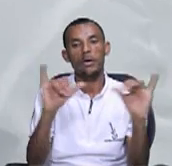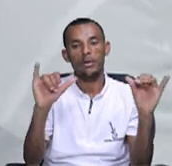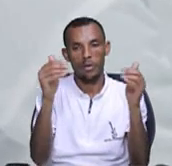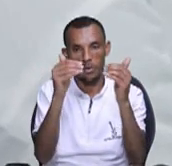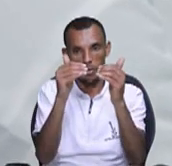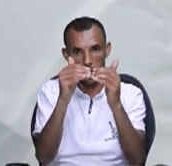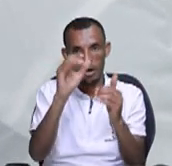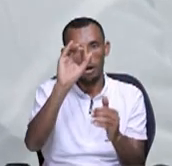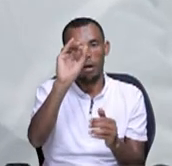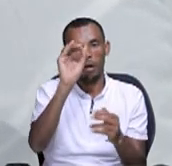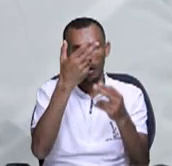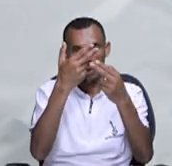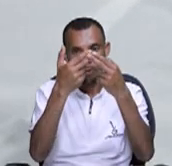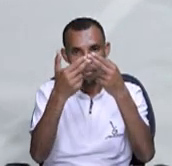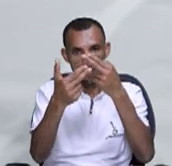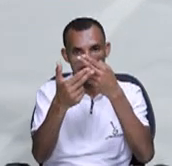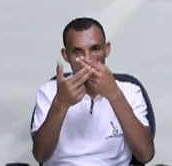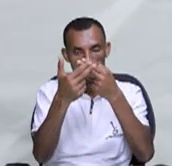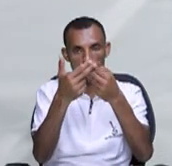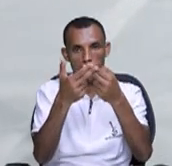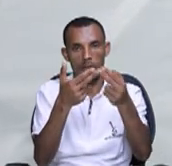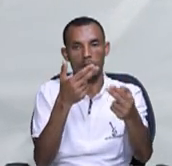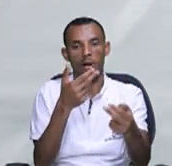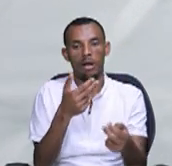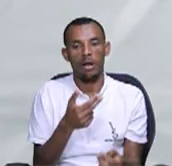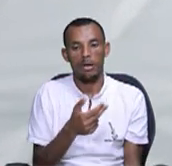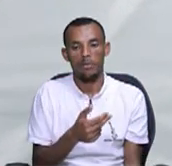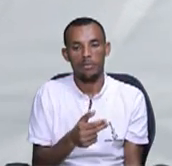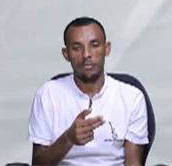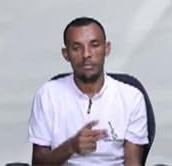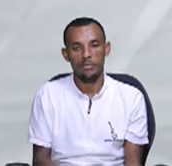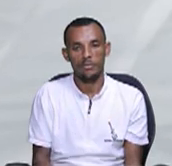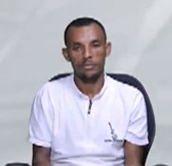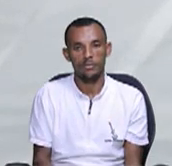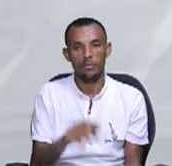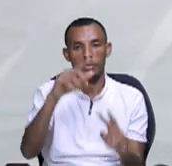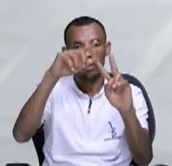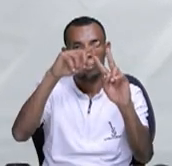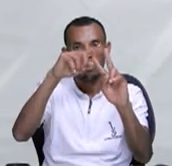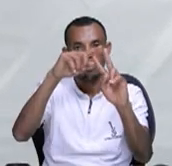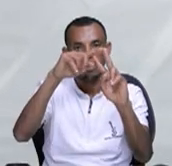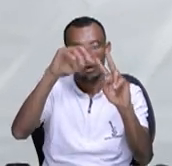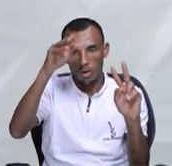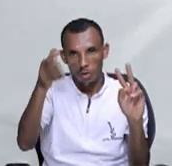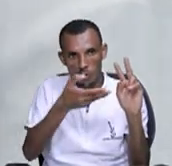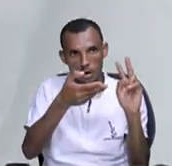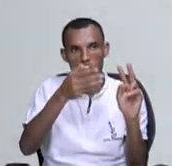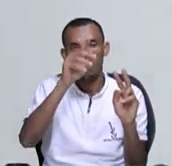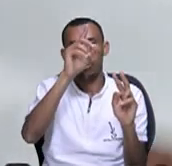equals degree multiplied by, degree multiplied by pi over 180